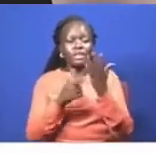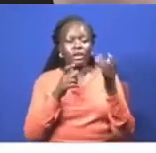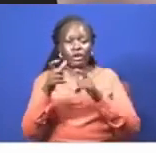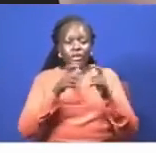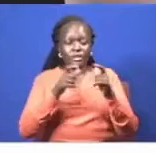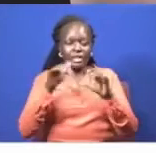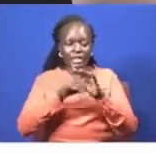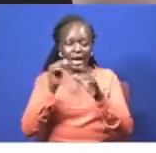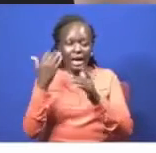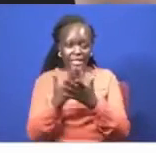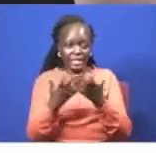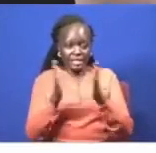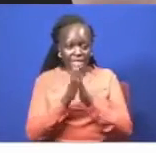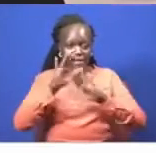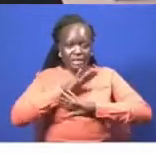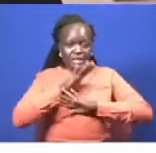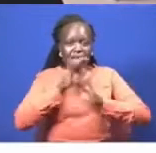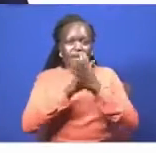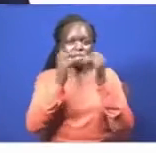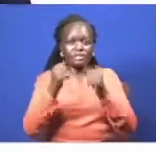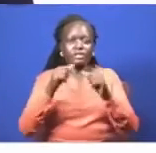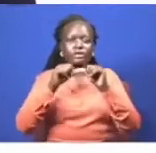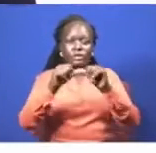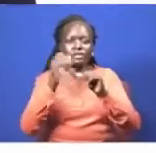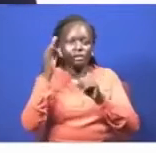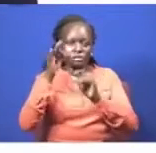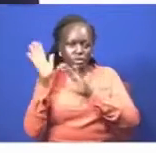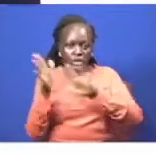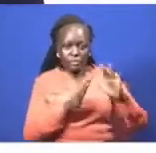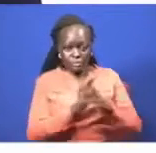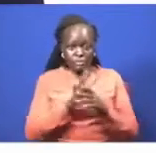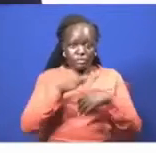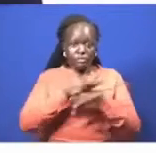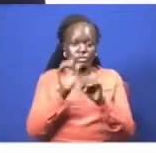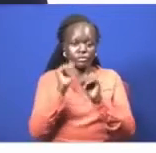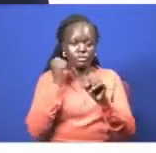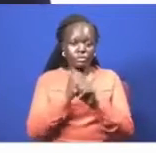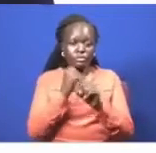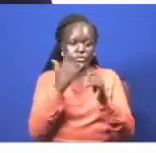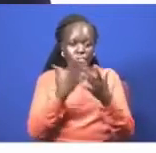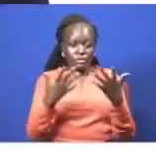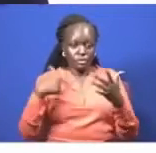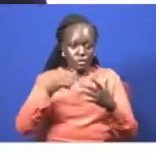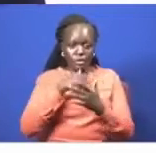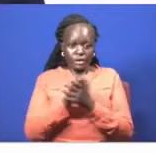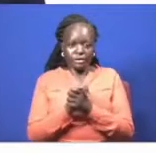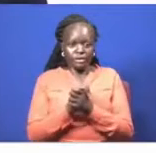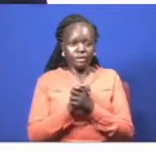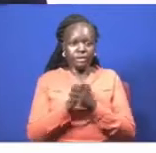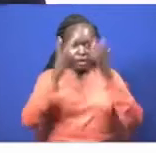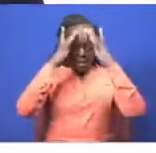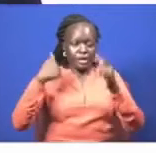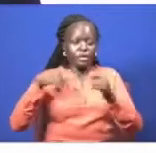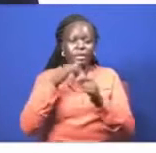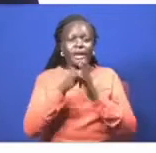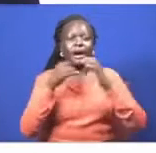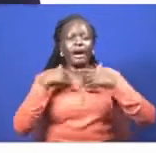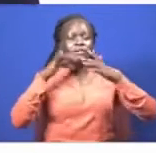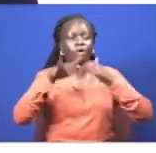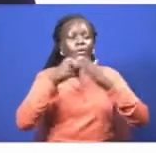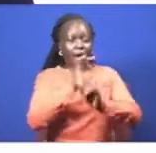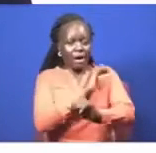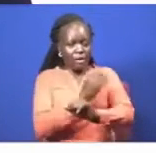build efficiencies and resilience moving forward. COVID did this to us. COVID reminded us that, you can have all the